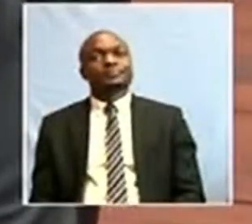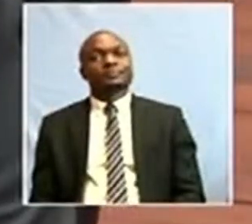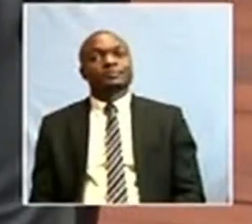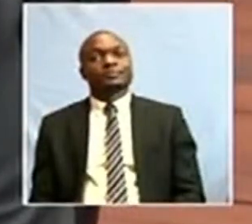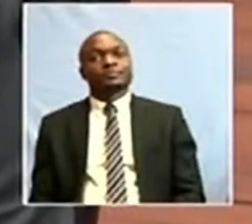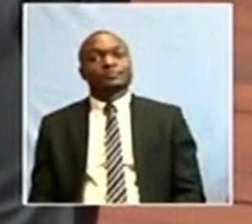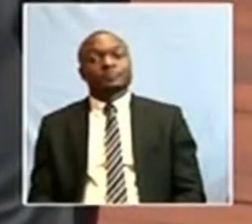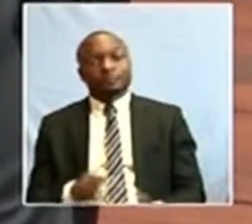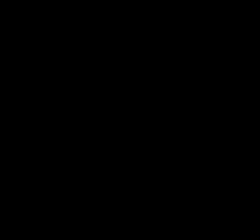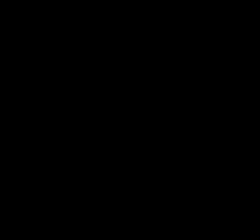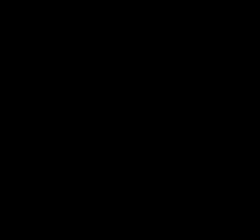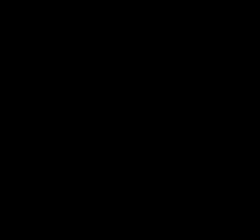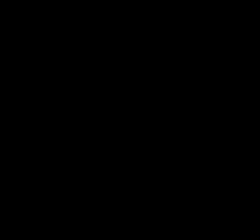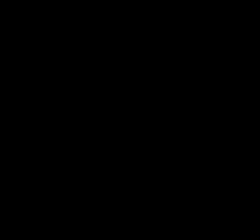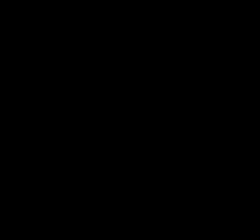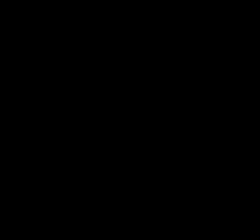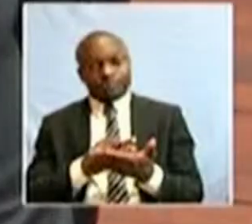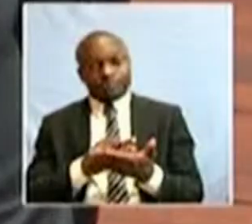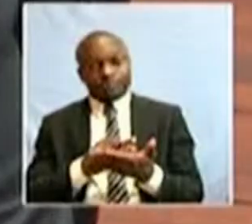on the failure to